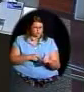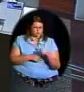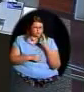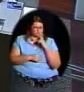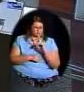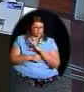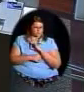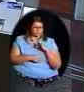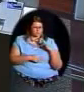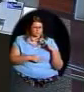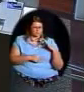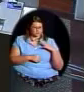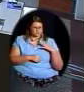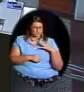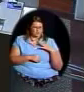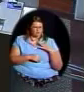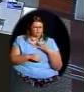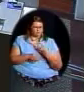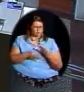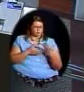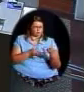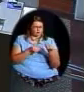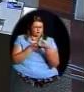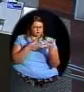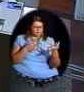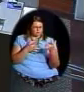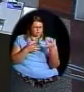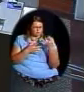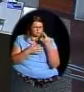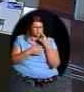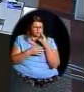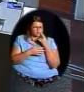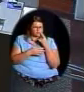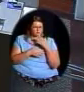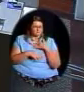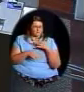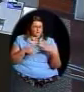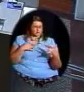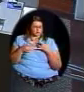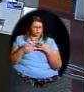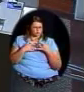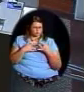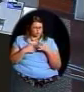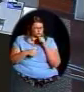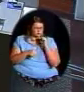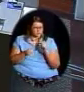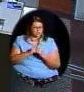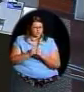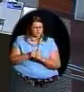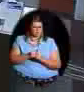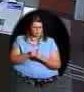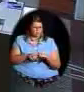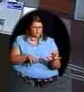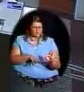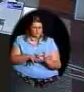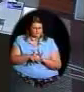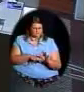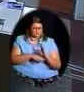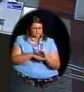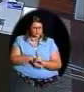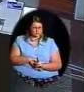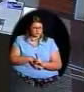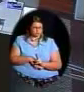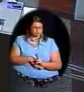staff provided information about the facility usage. My concern was not with facility usage